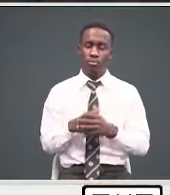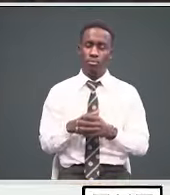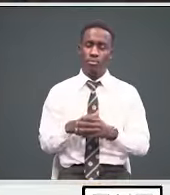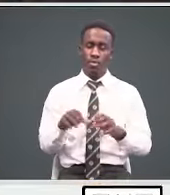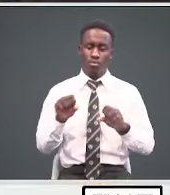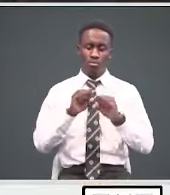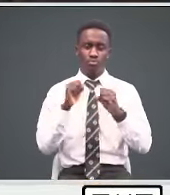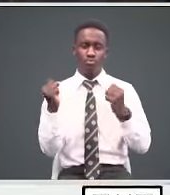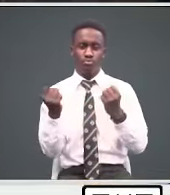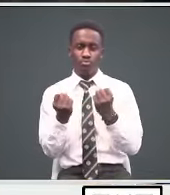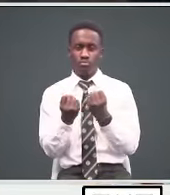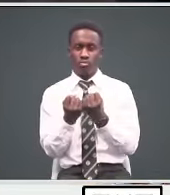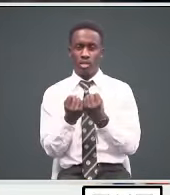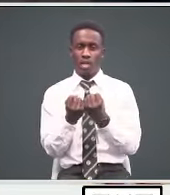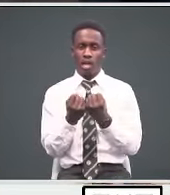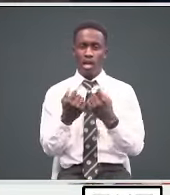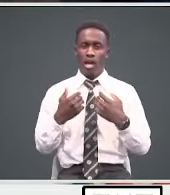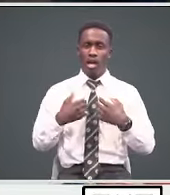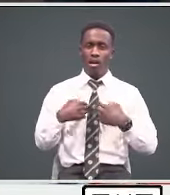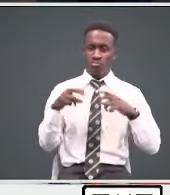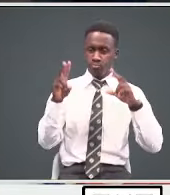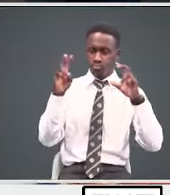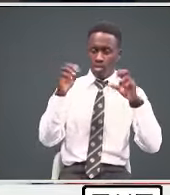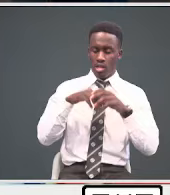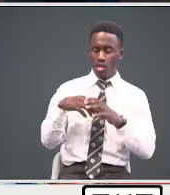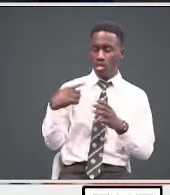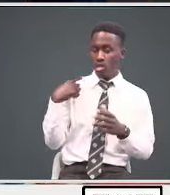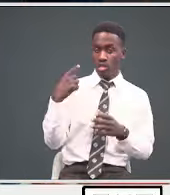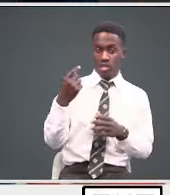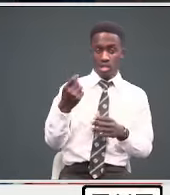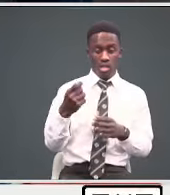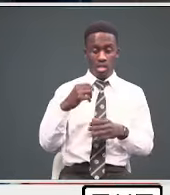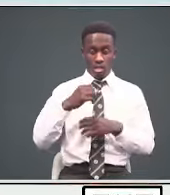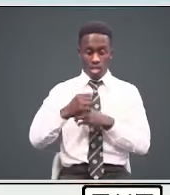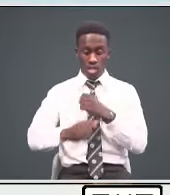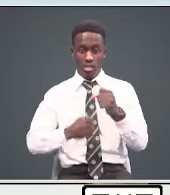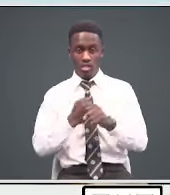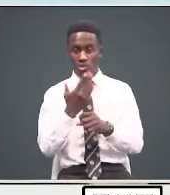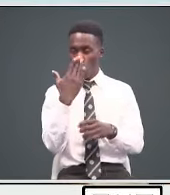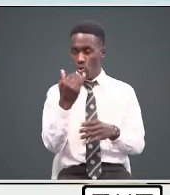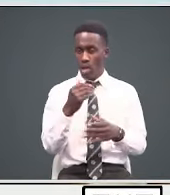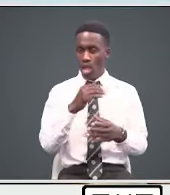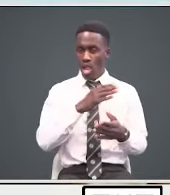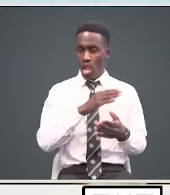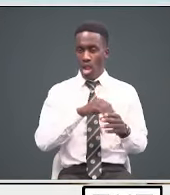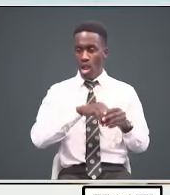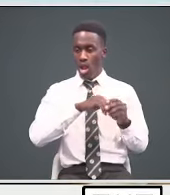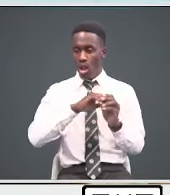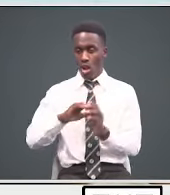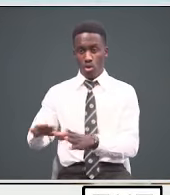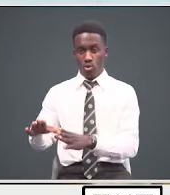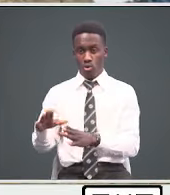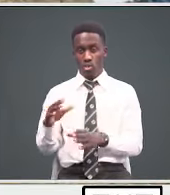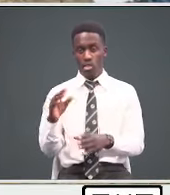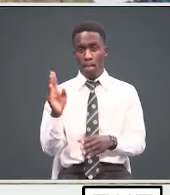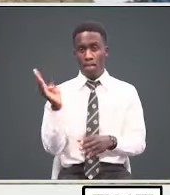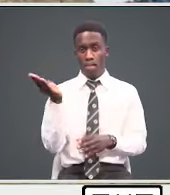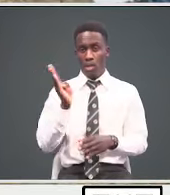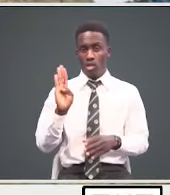Metropolitan SACCO has been making headlines in recent years due to the loss of billions, allegedly linked to fraudulent